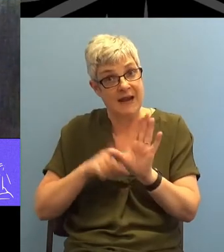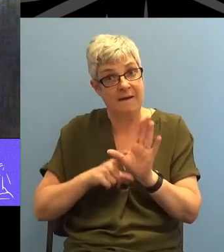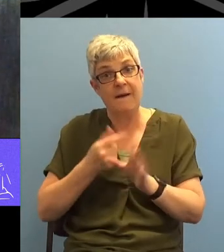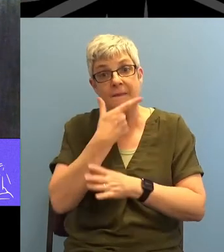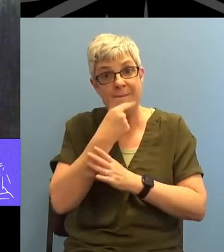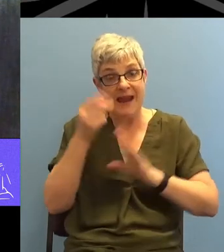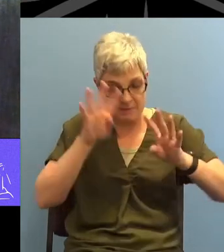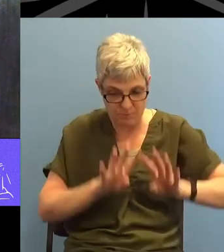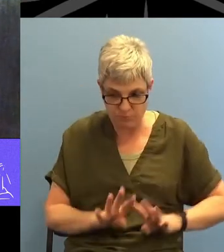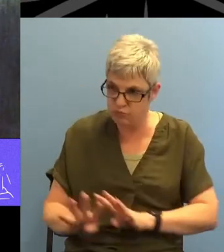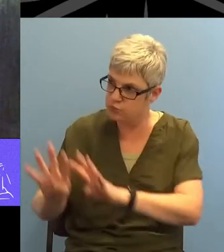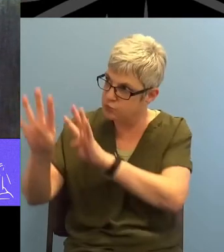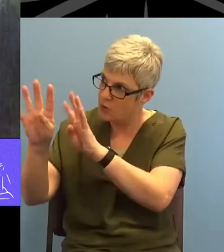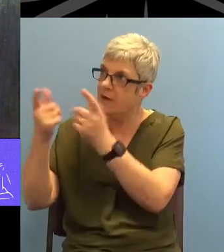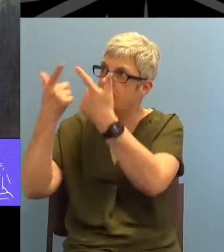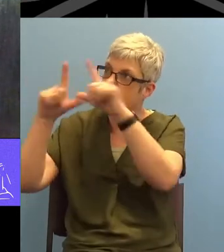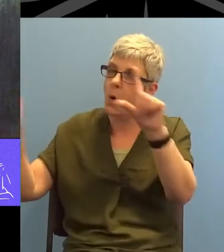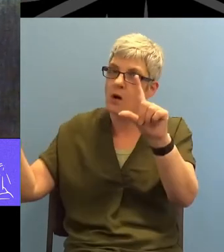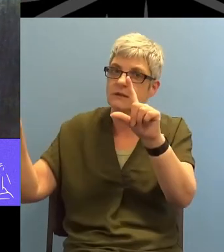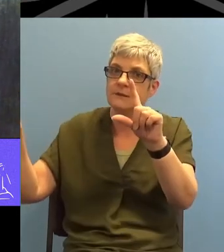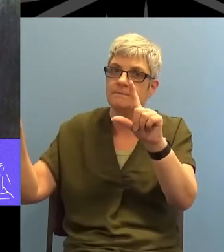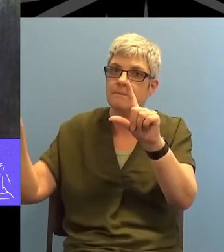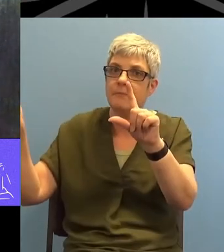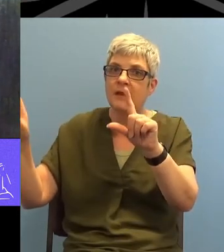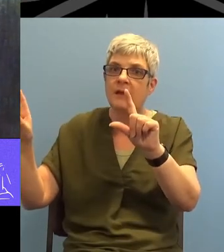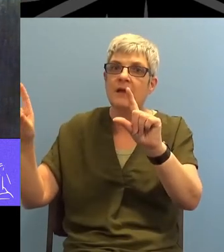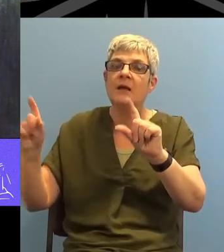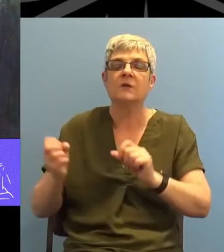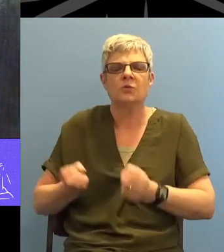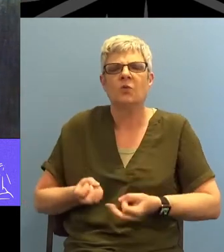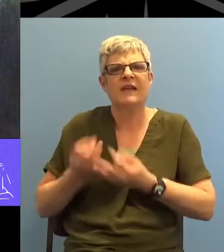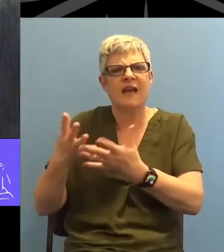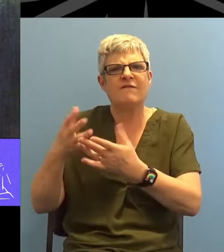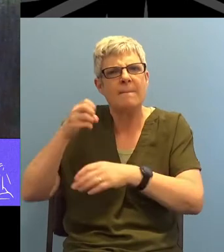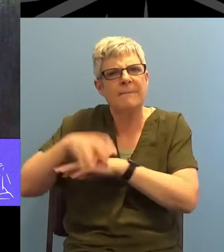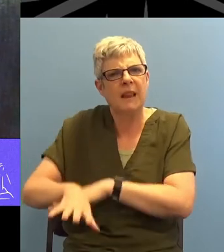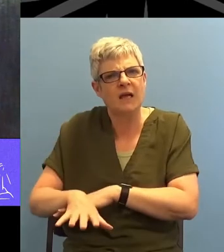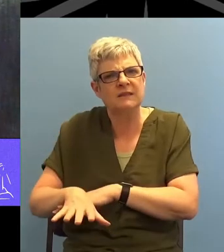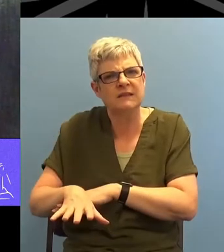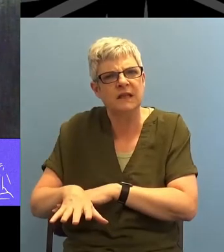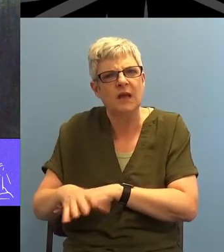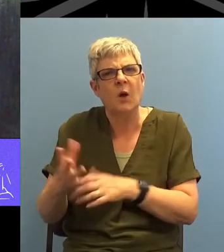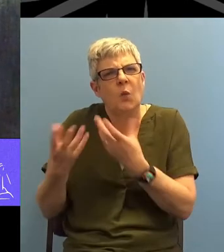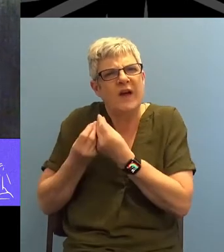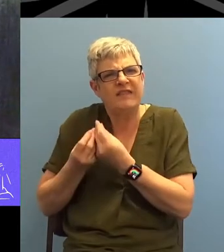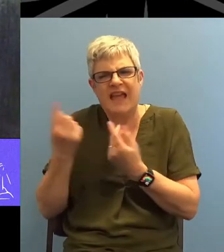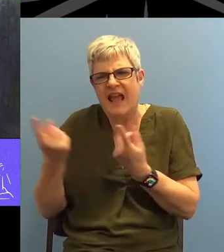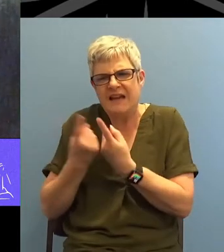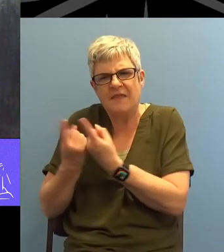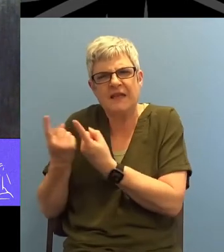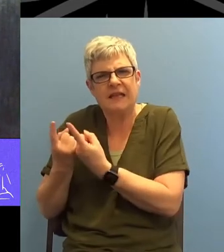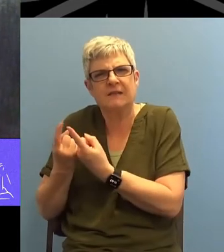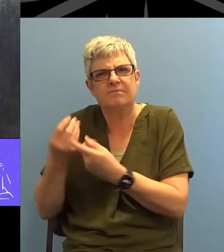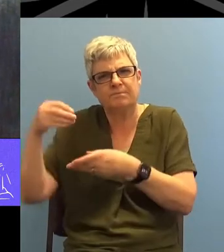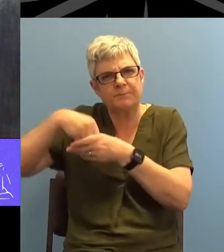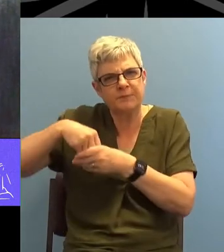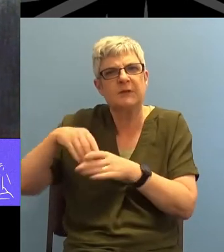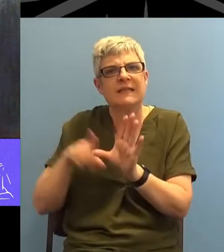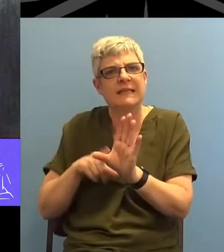appear before the Sovereign Lord. Do not offer the blood of a sacrifice to me along with anything containing